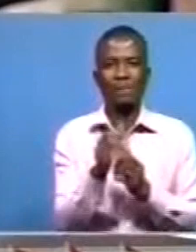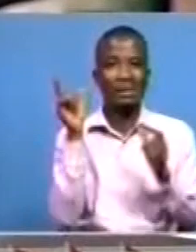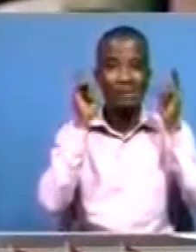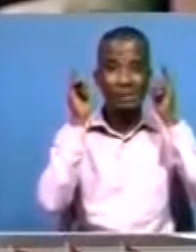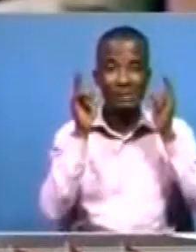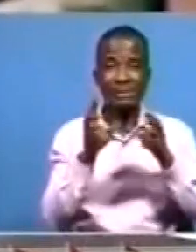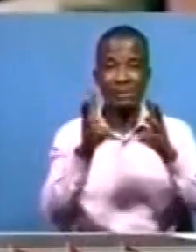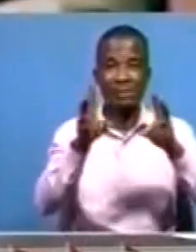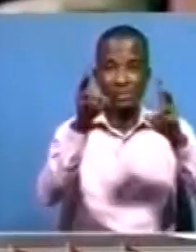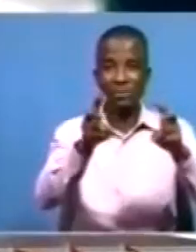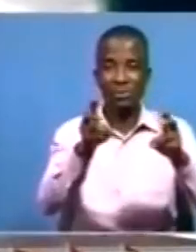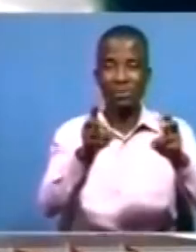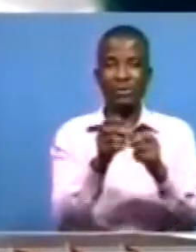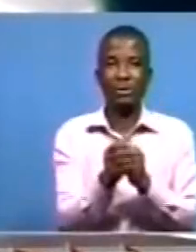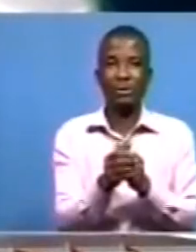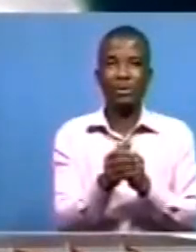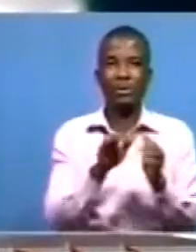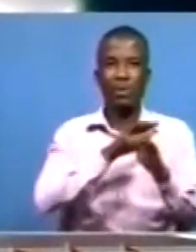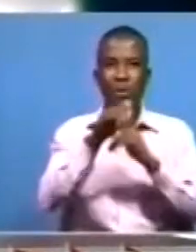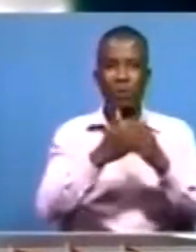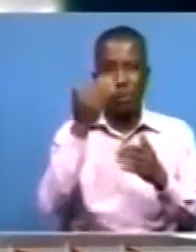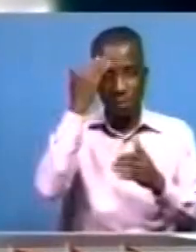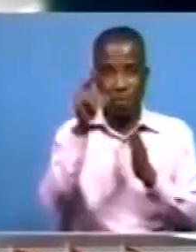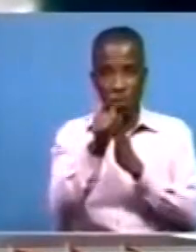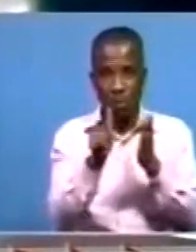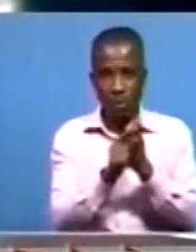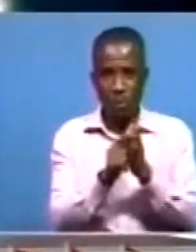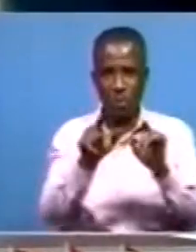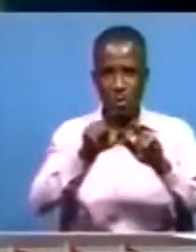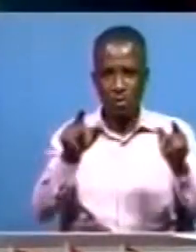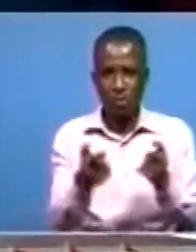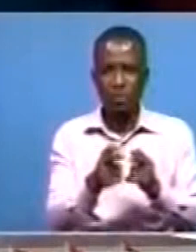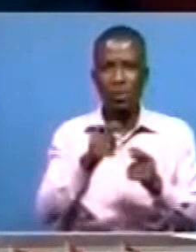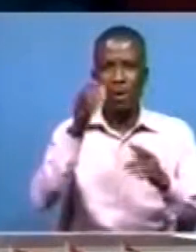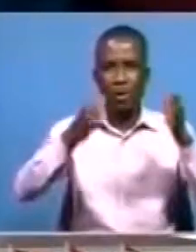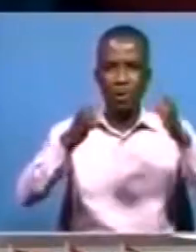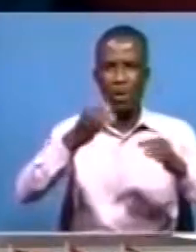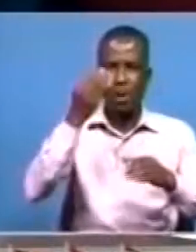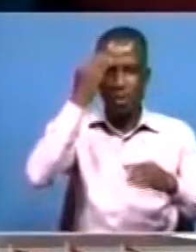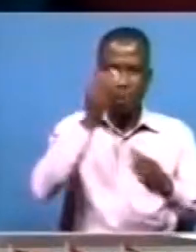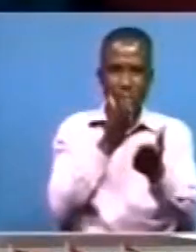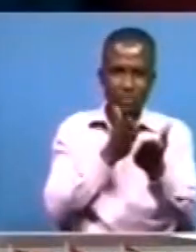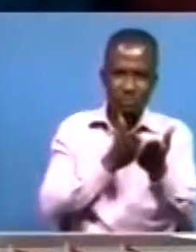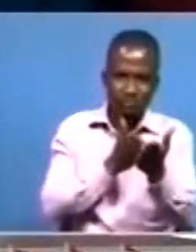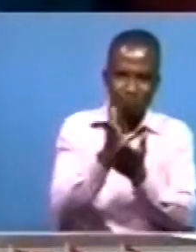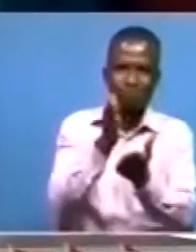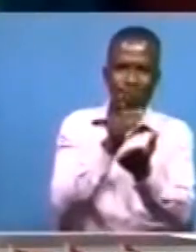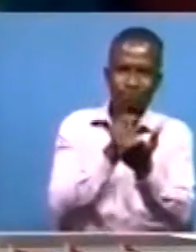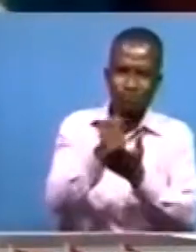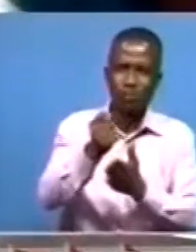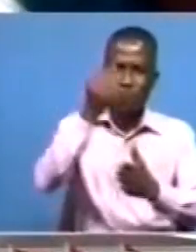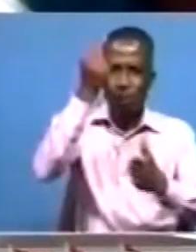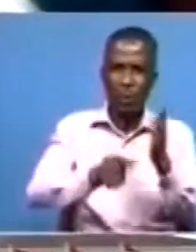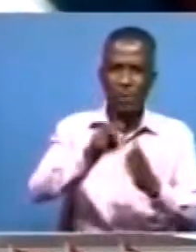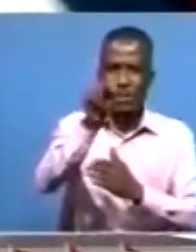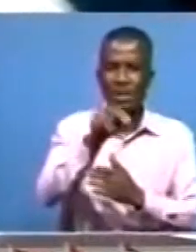leasing case. Again, quote, the well-known policy of the law is that parties to a case in court are to know exactly what is